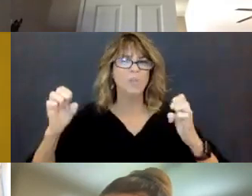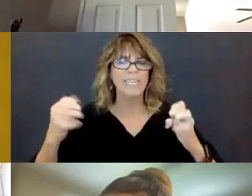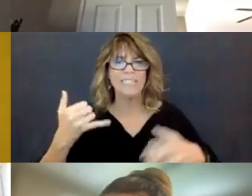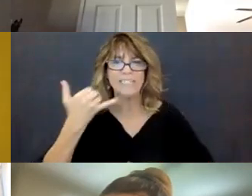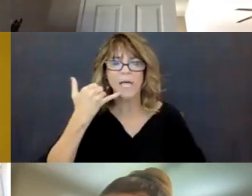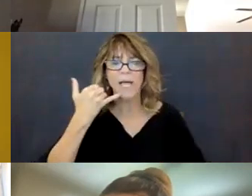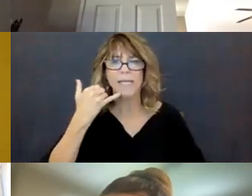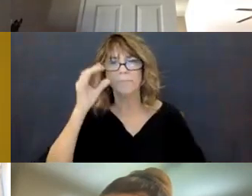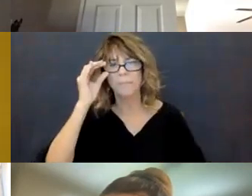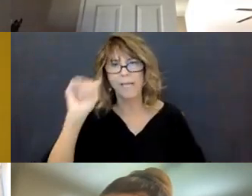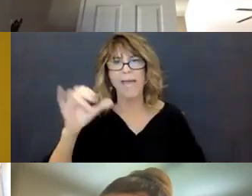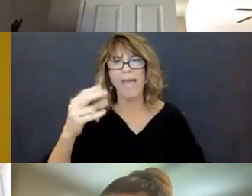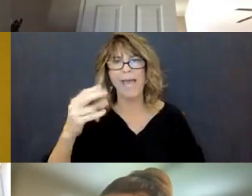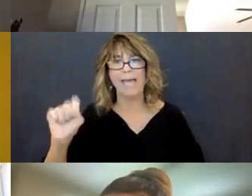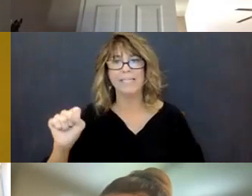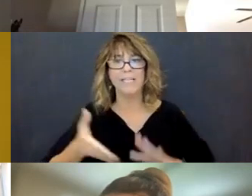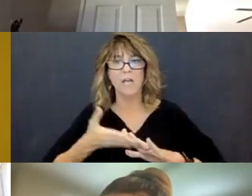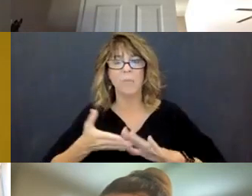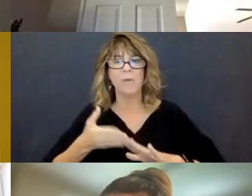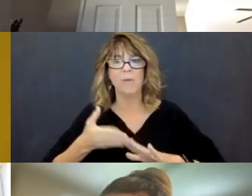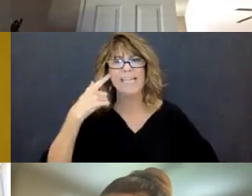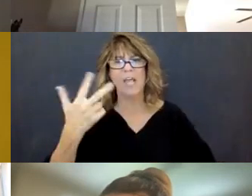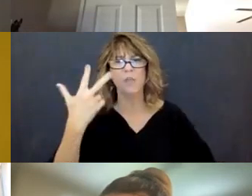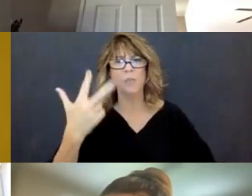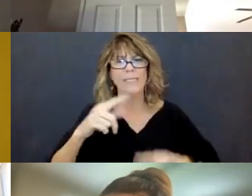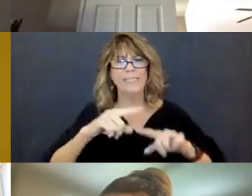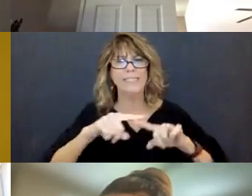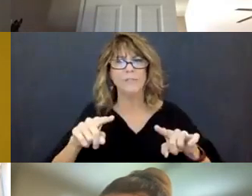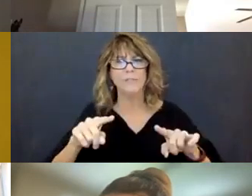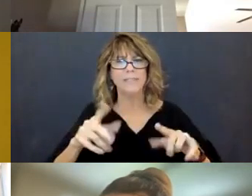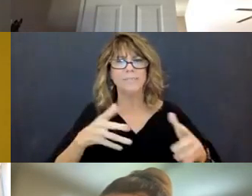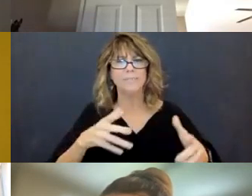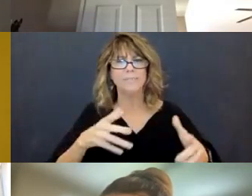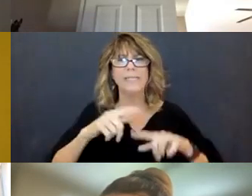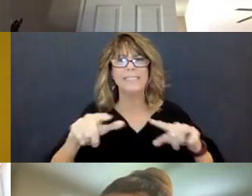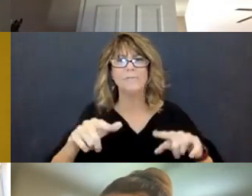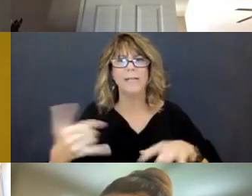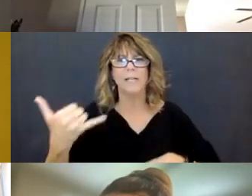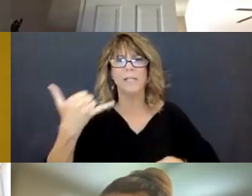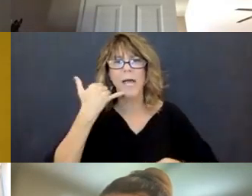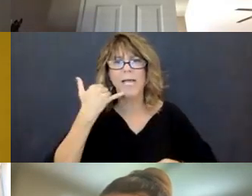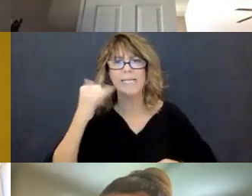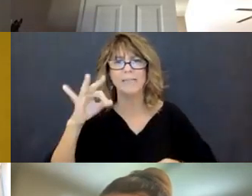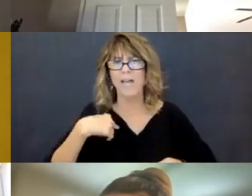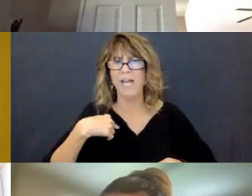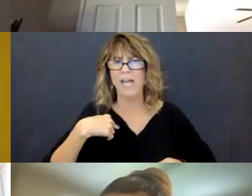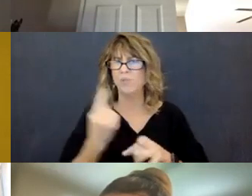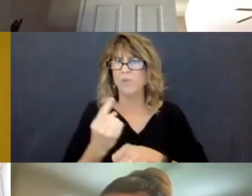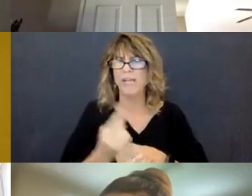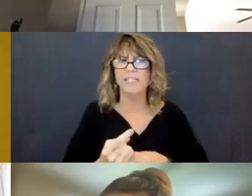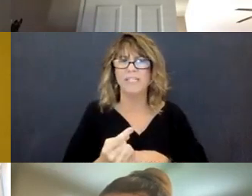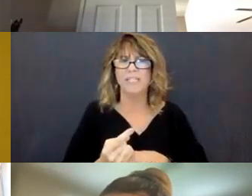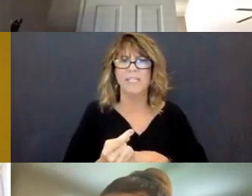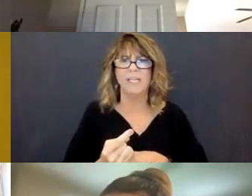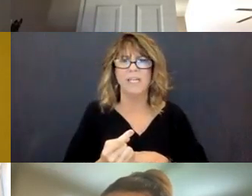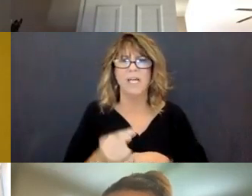I think now it's done in three different, there's three different lines, if I'm correct, for the three different REBAs, but